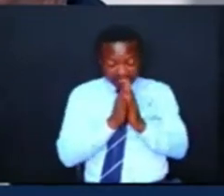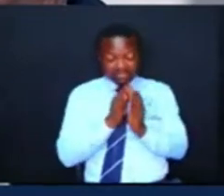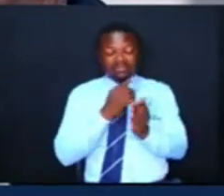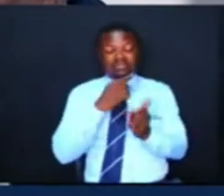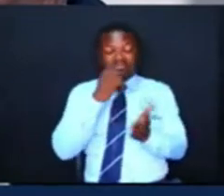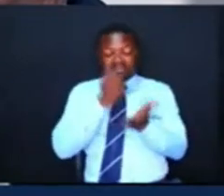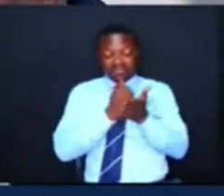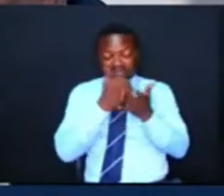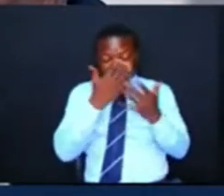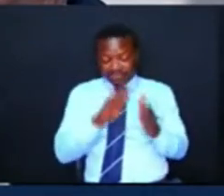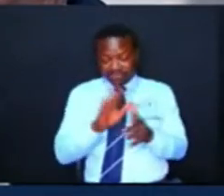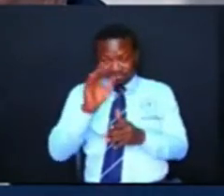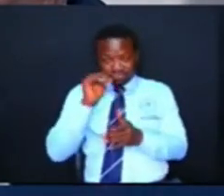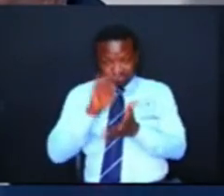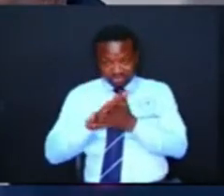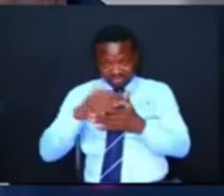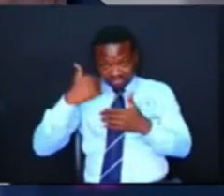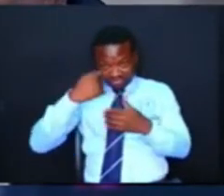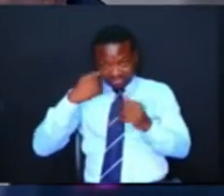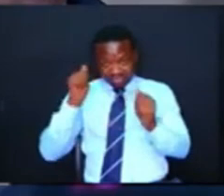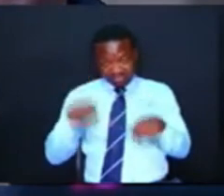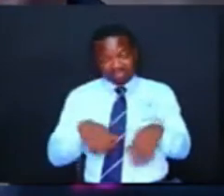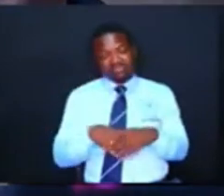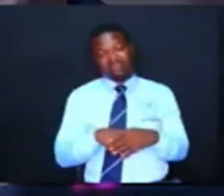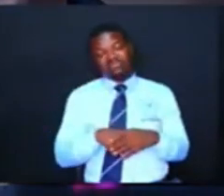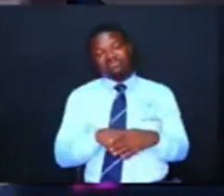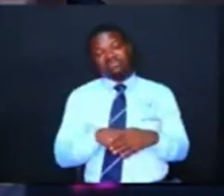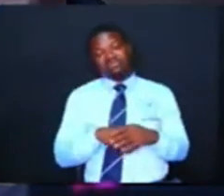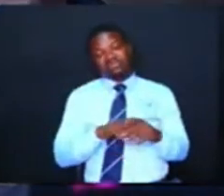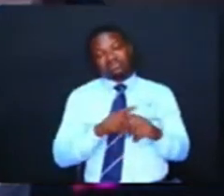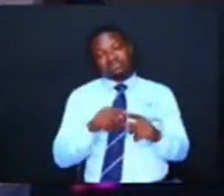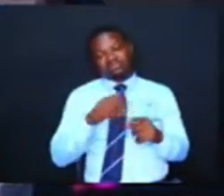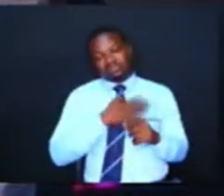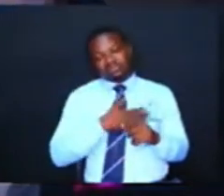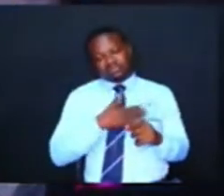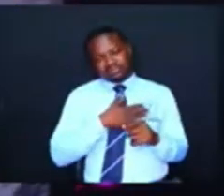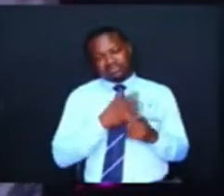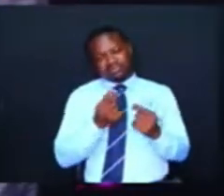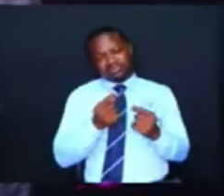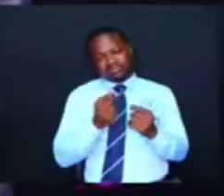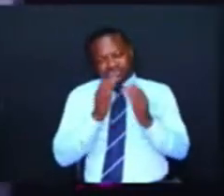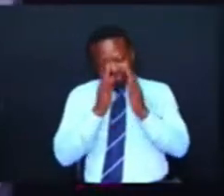even disturb you. But pray